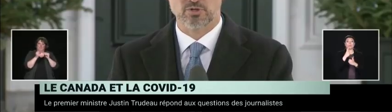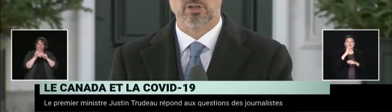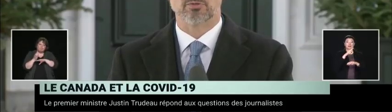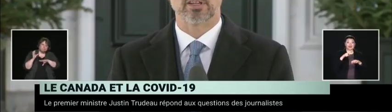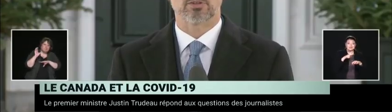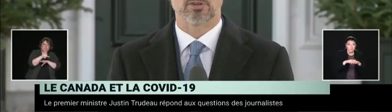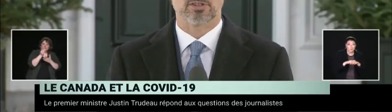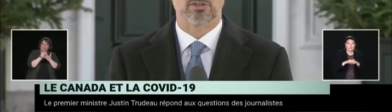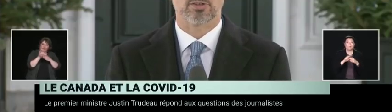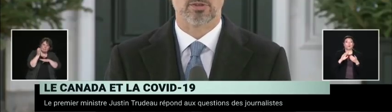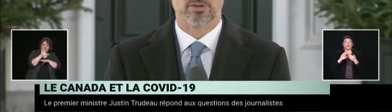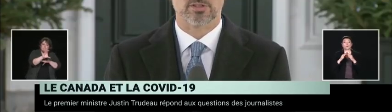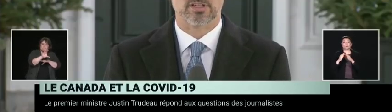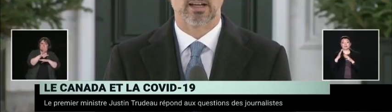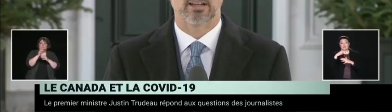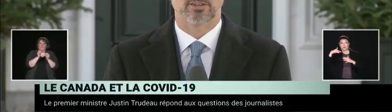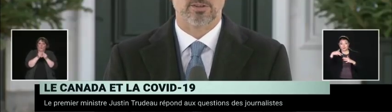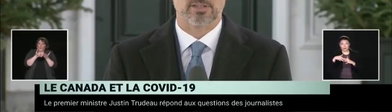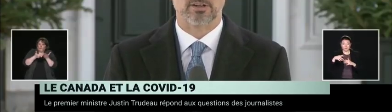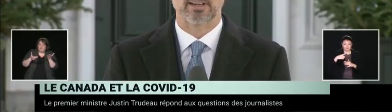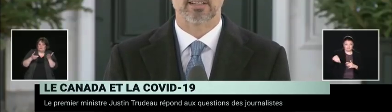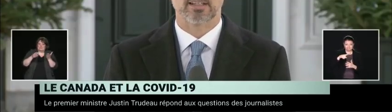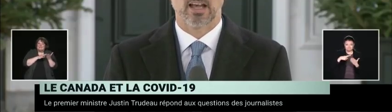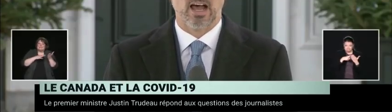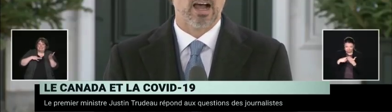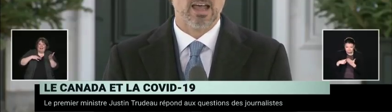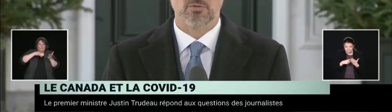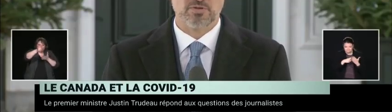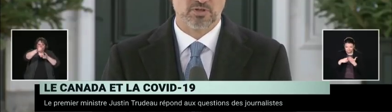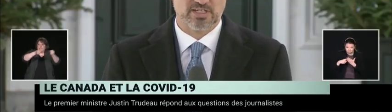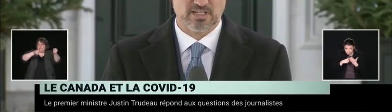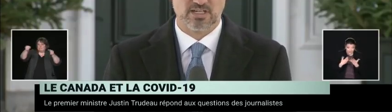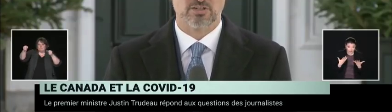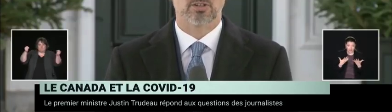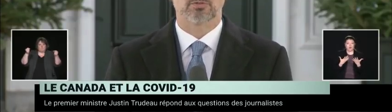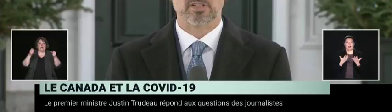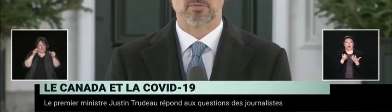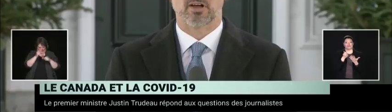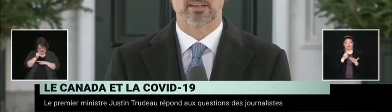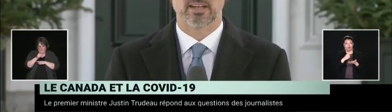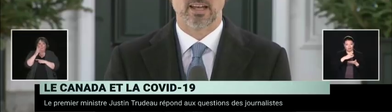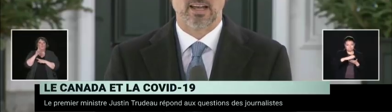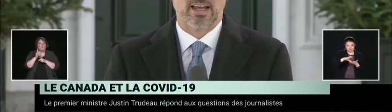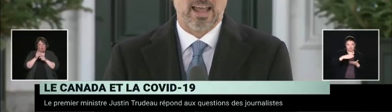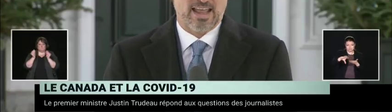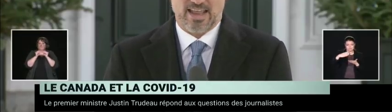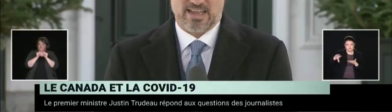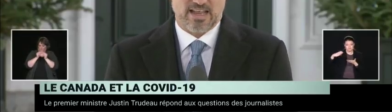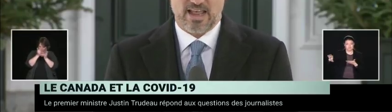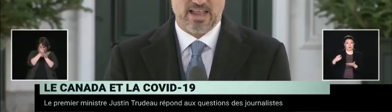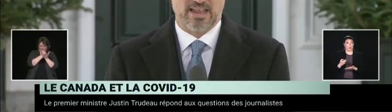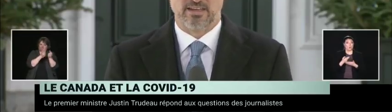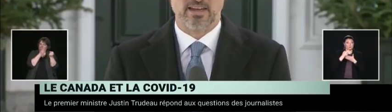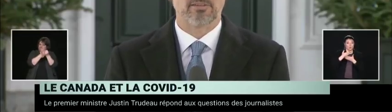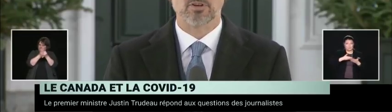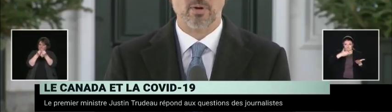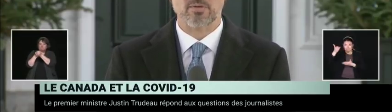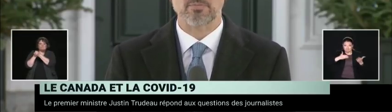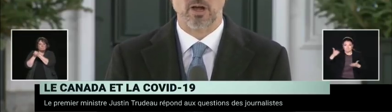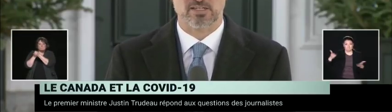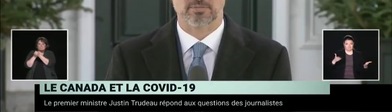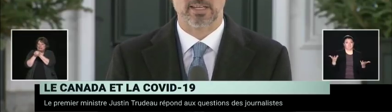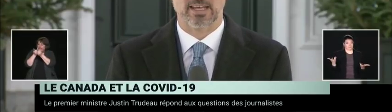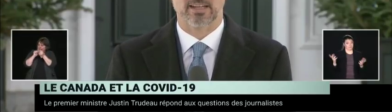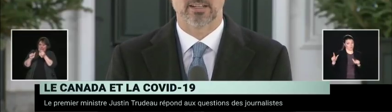more community resources to those areas, and we will continue to respond in every way